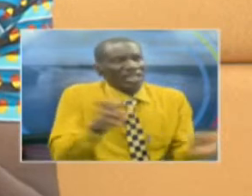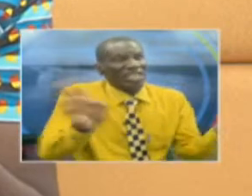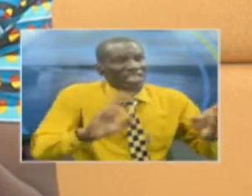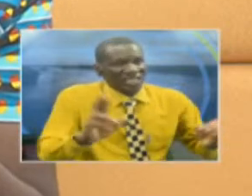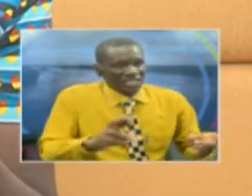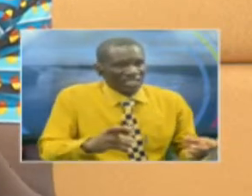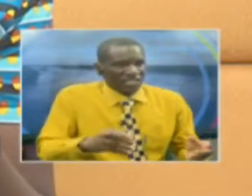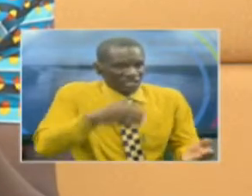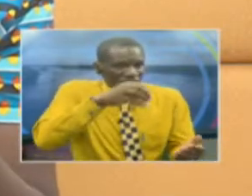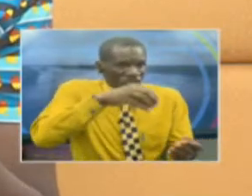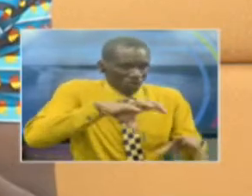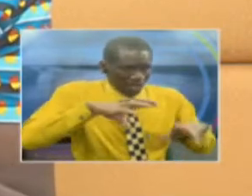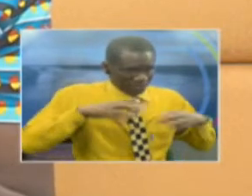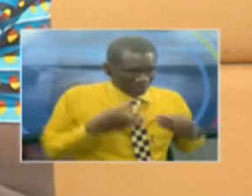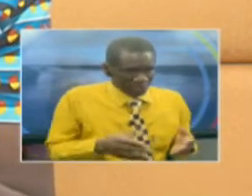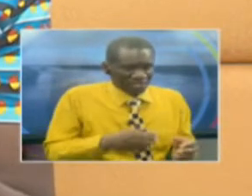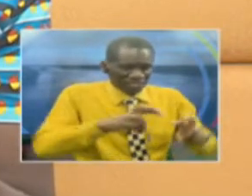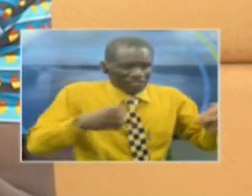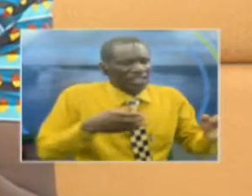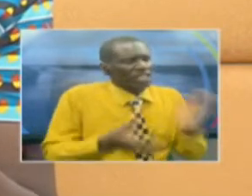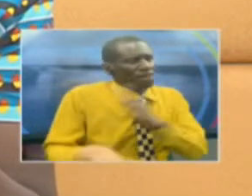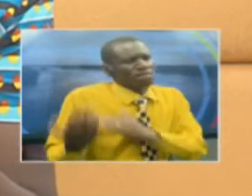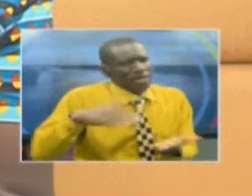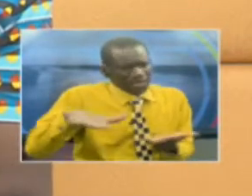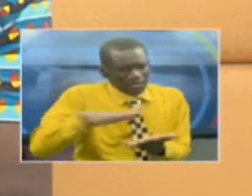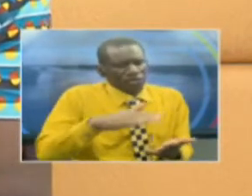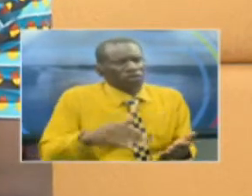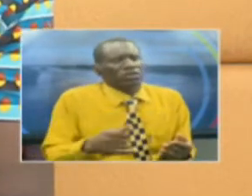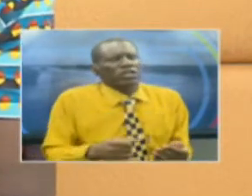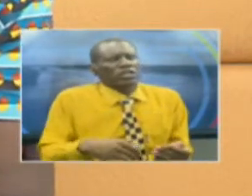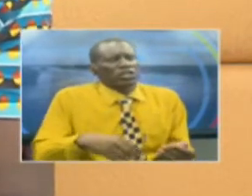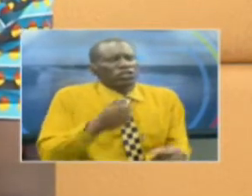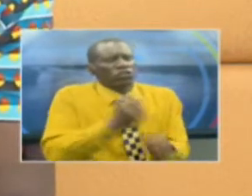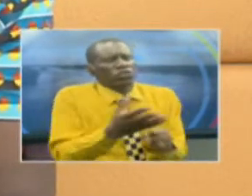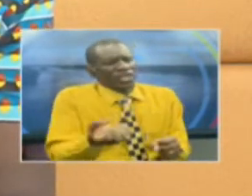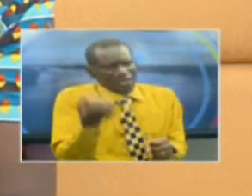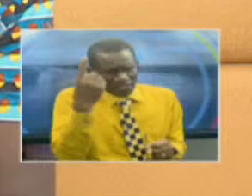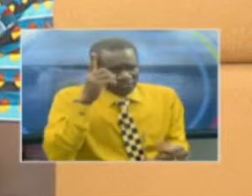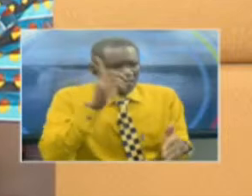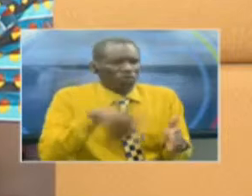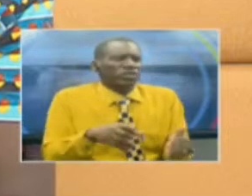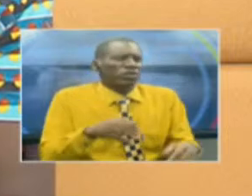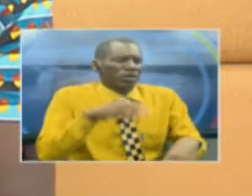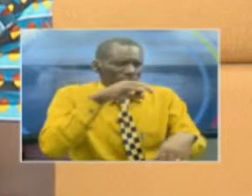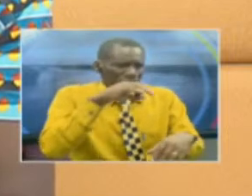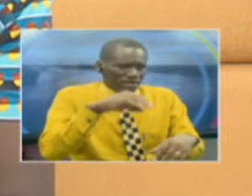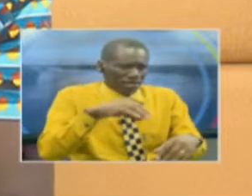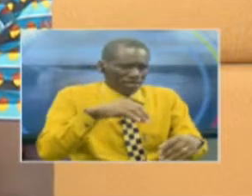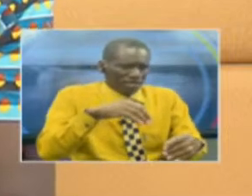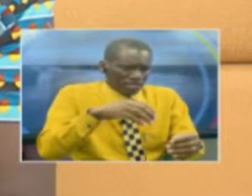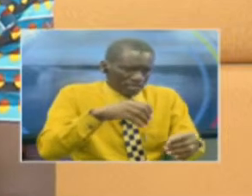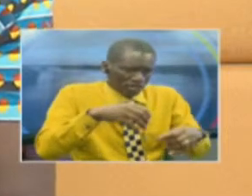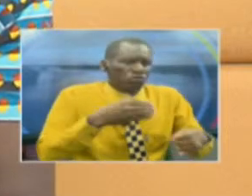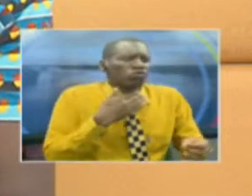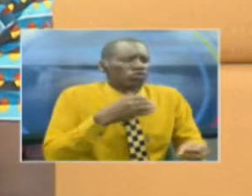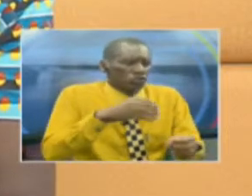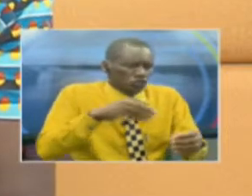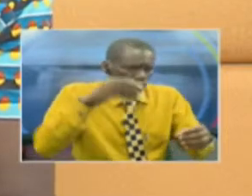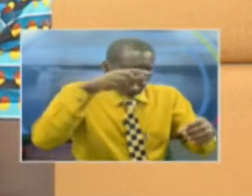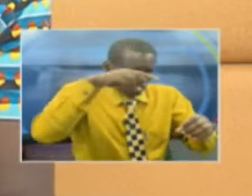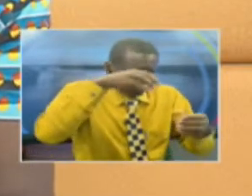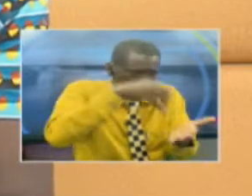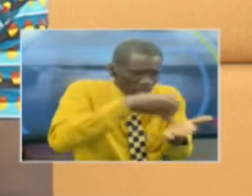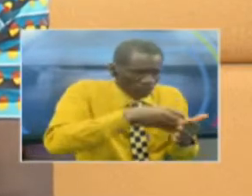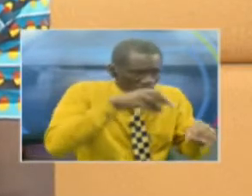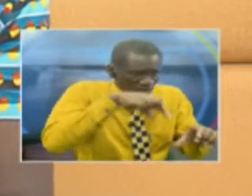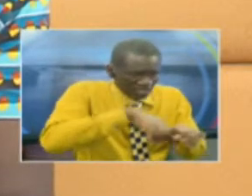their background. What do they stand for? Do they understand what they are going to get into, and are they ready for that? Just